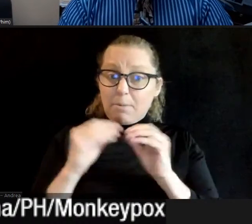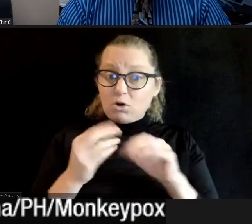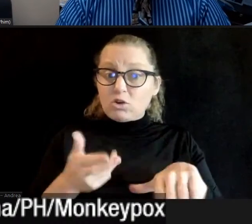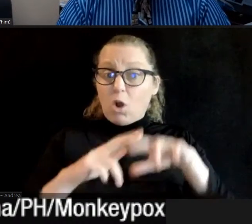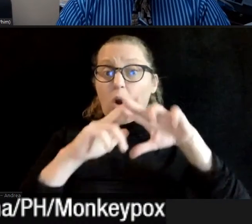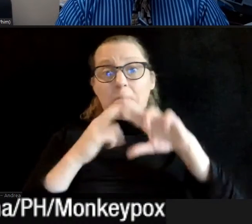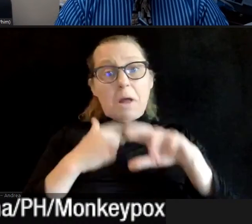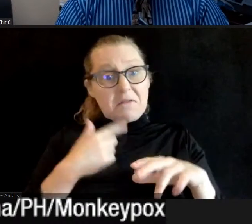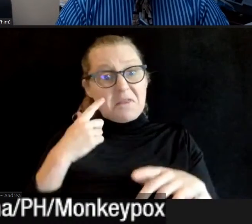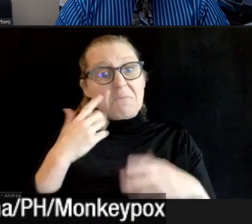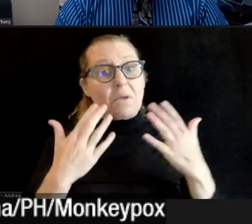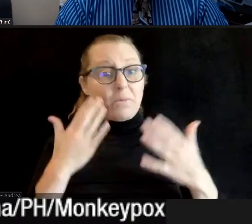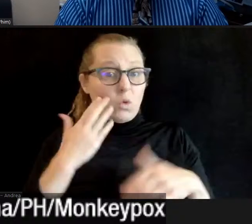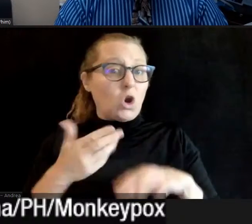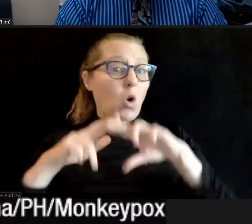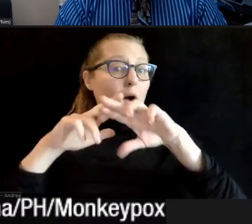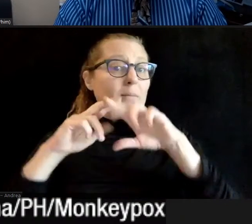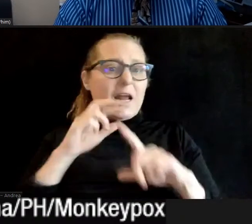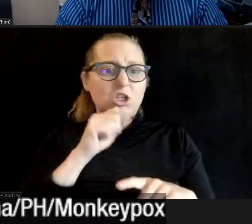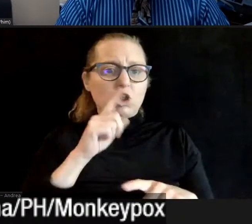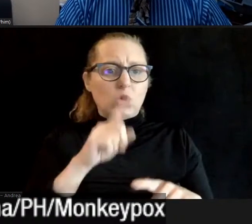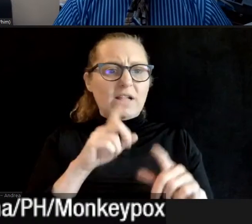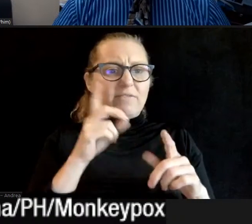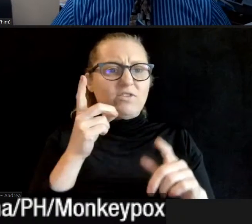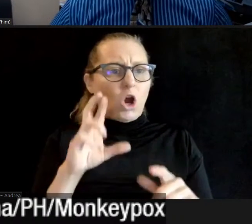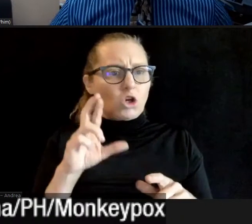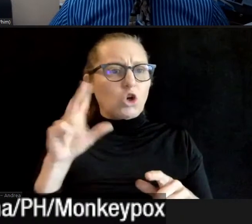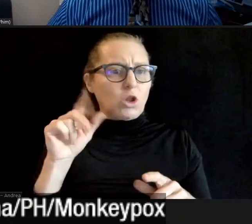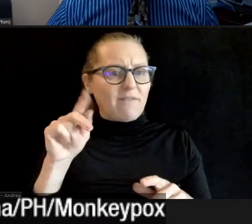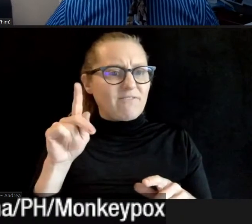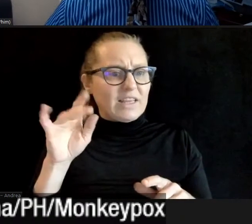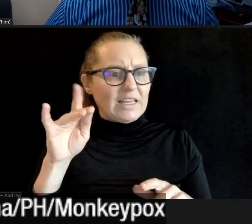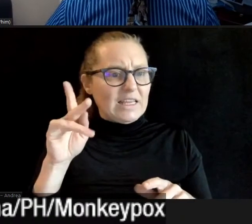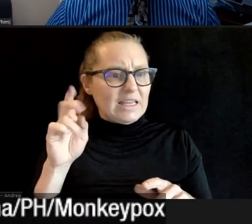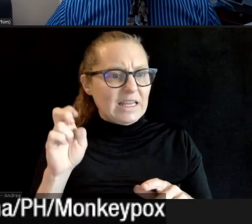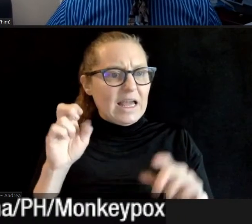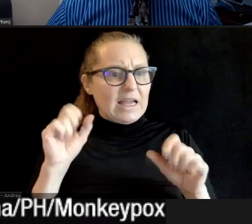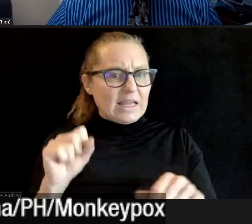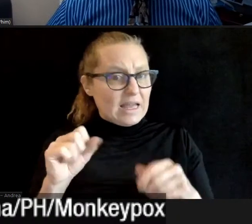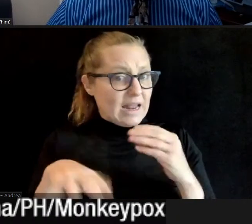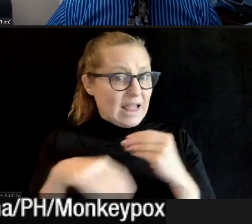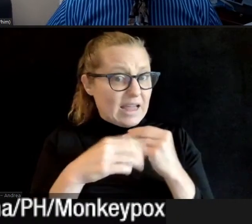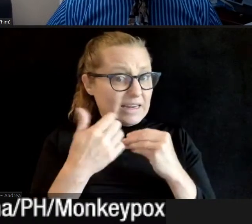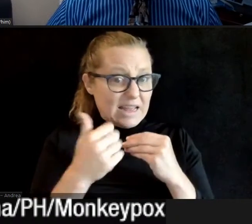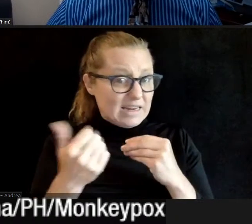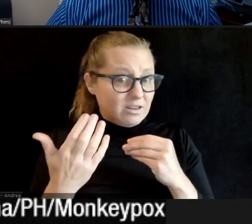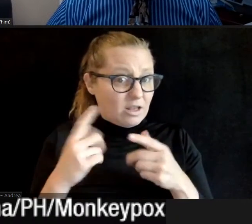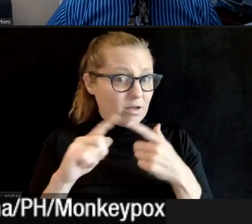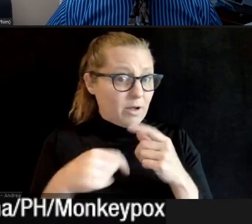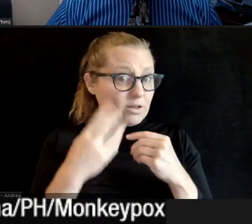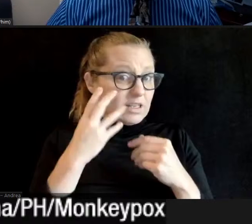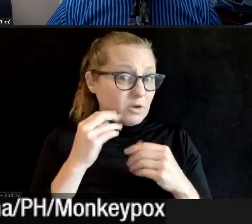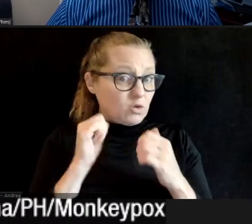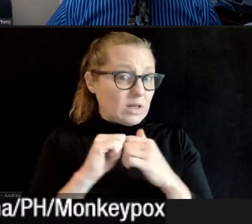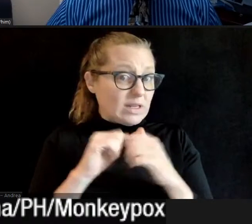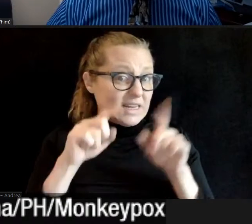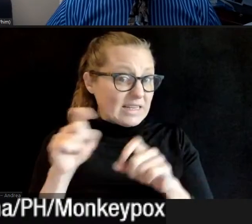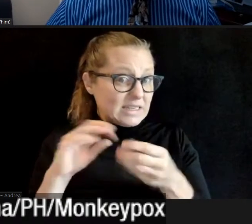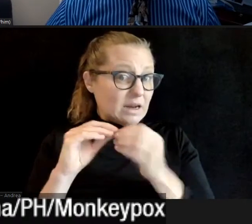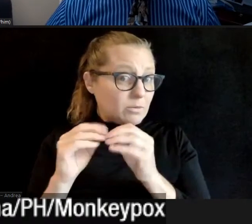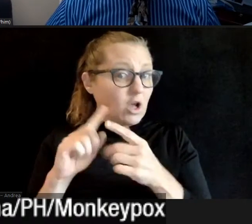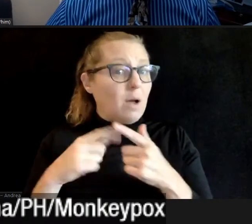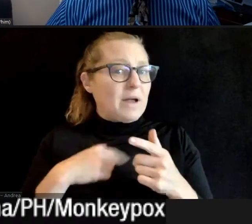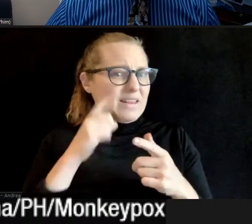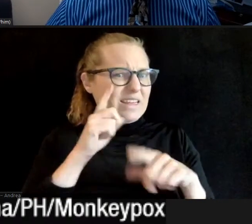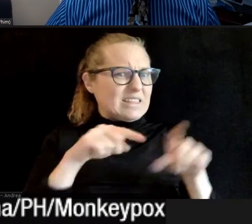up. I'm not sure if Dr. Lutke can add anything about the Lane County experience with testing returns, but I think it varies based on the